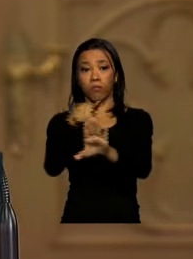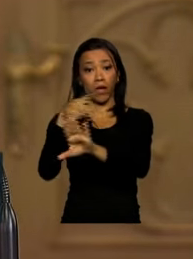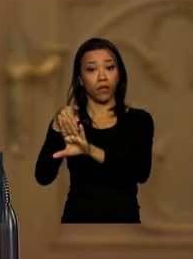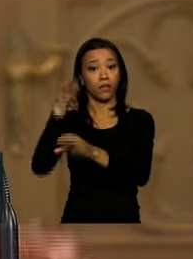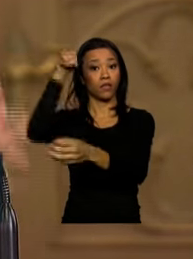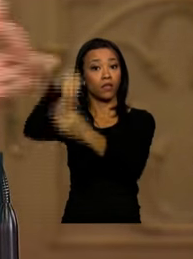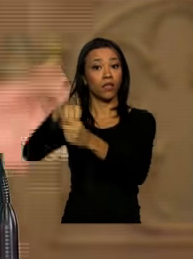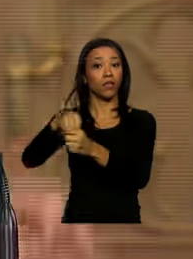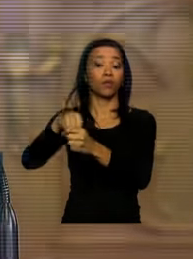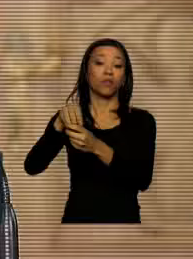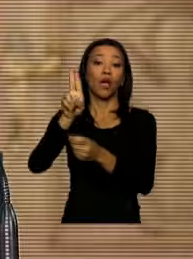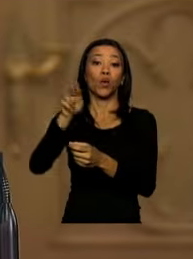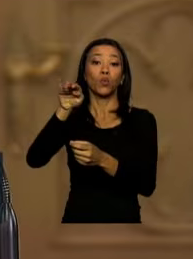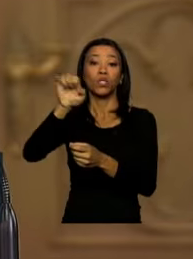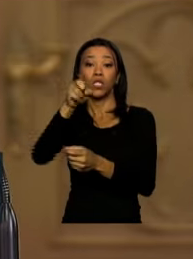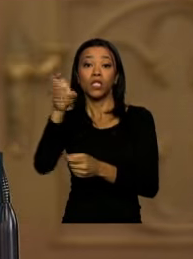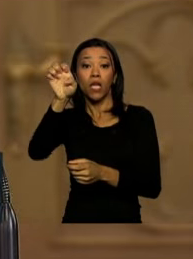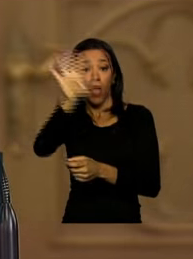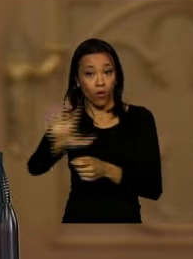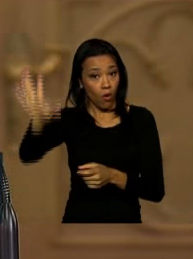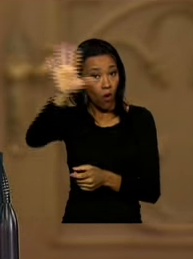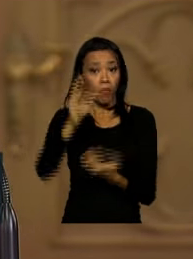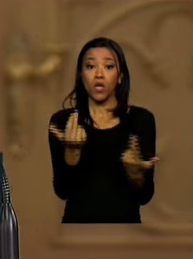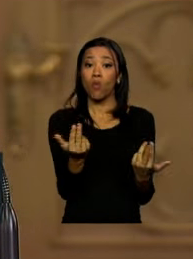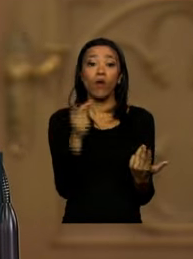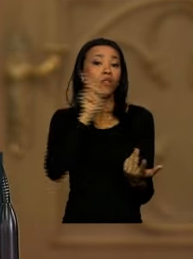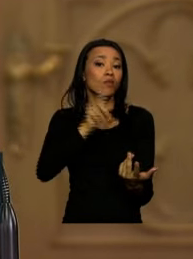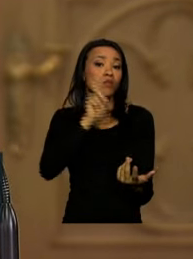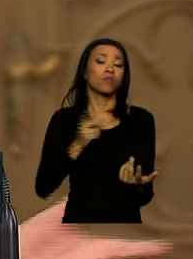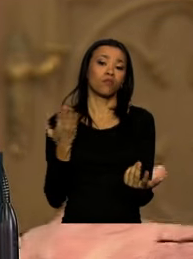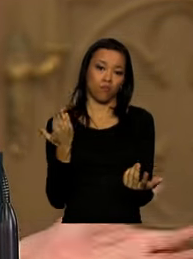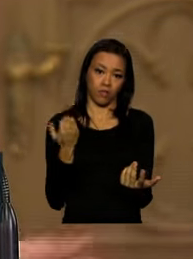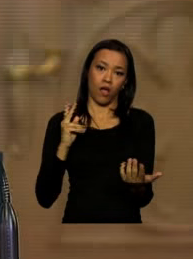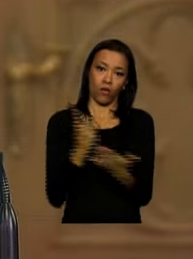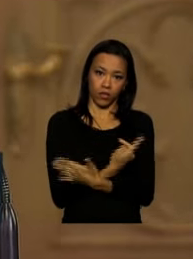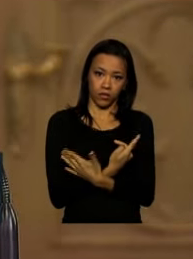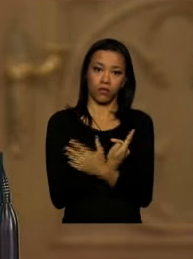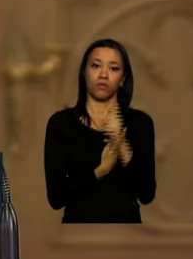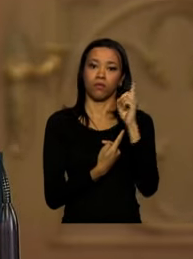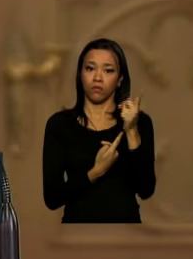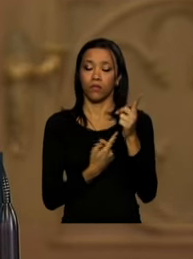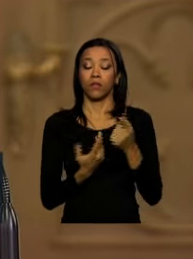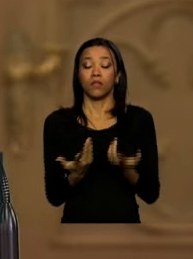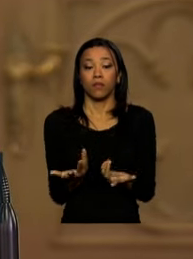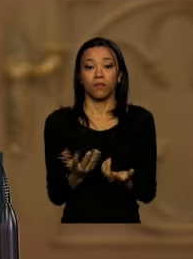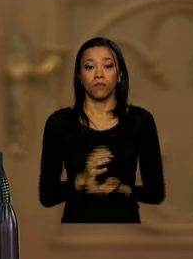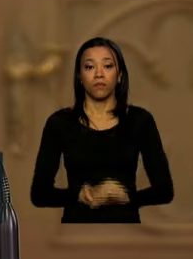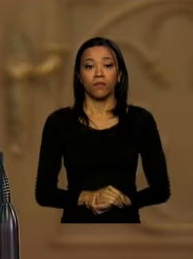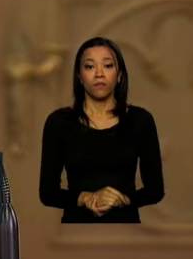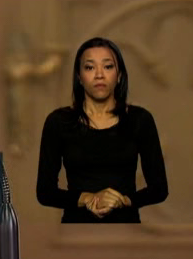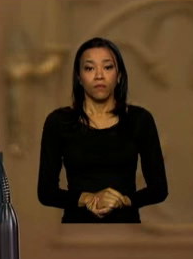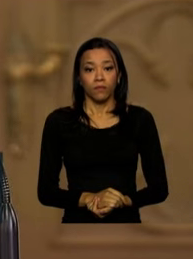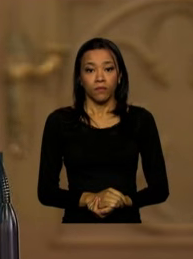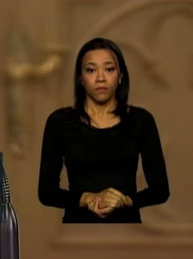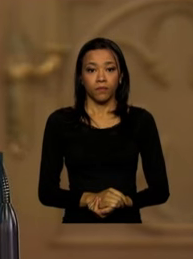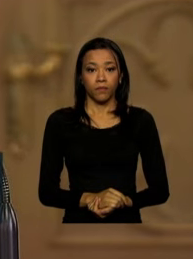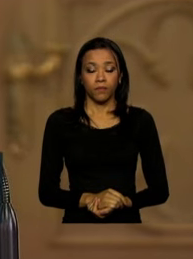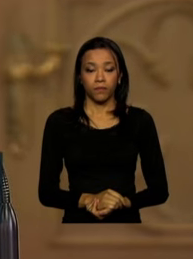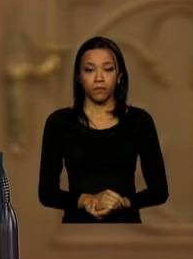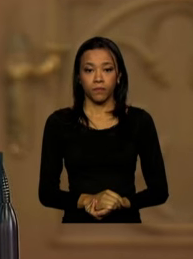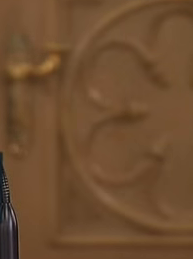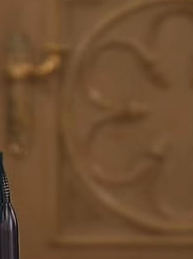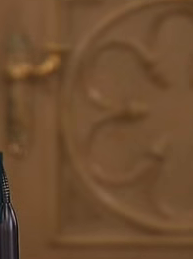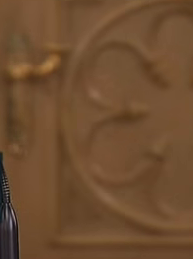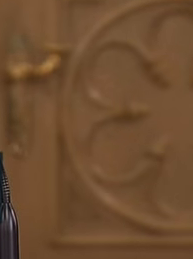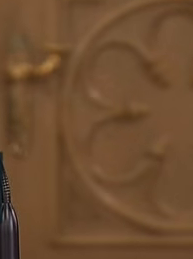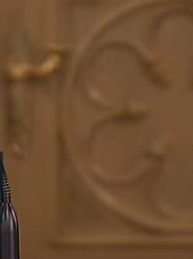estão enfrentando, como os Estados Unidos enfrentou isso, não inviabilizou ações de governo. On the other hand, I